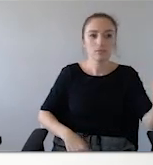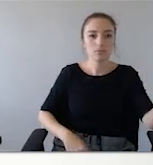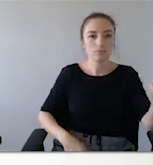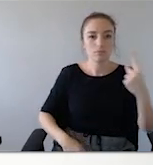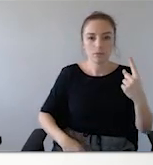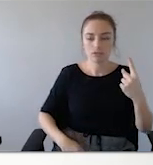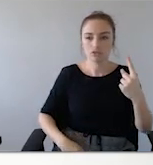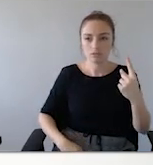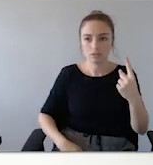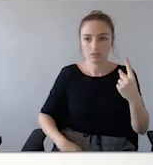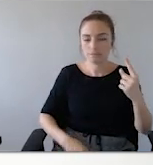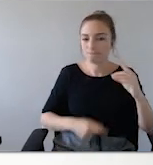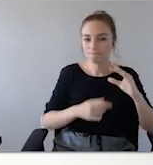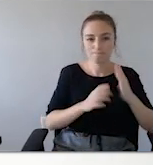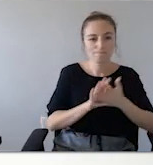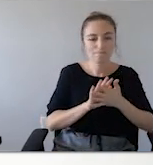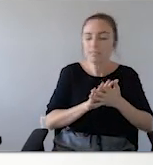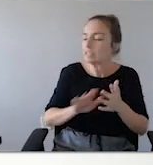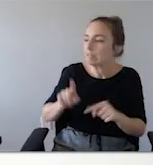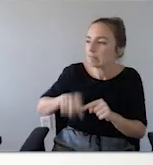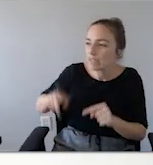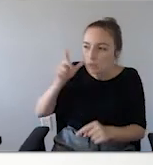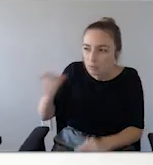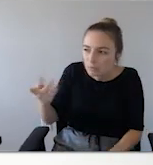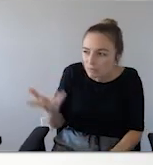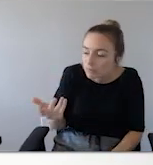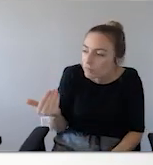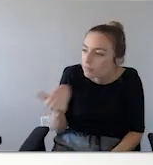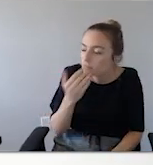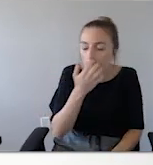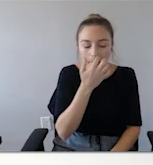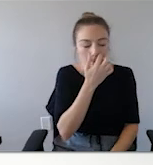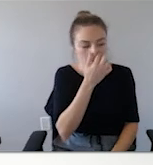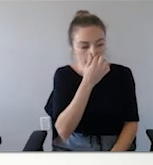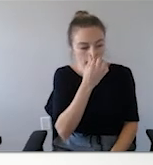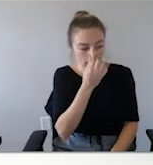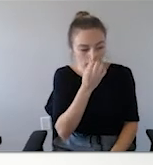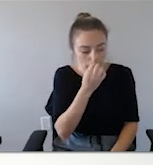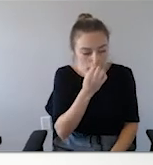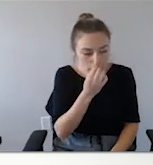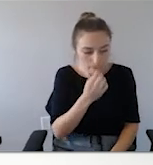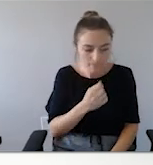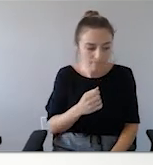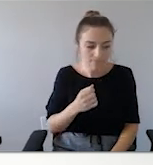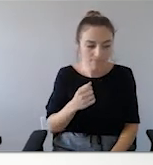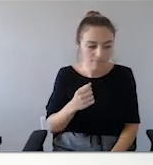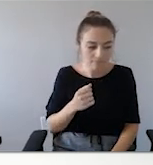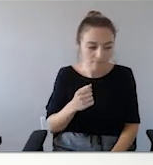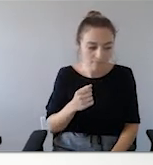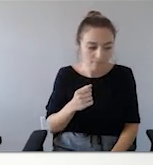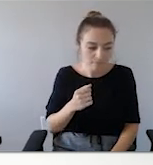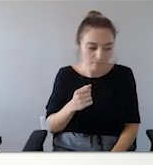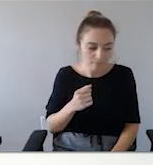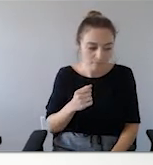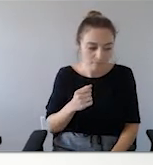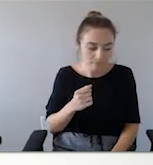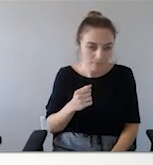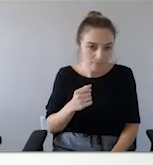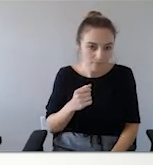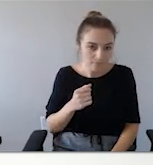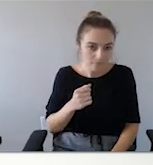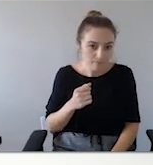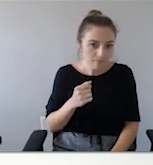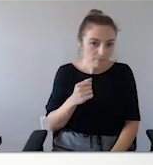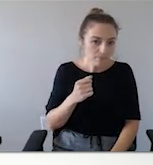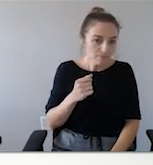I can't. For individuals who have disabilities who want to go to college and go